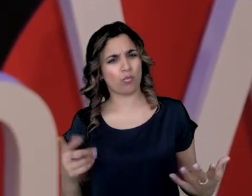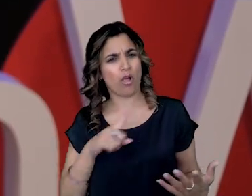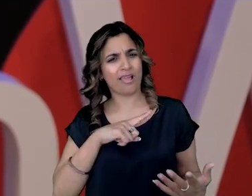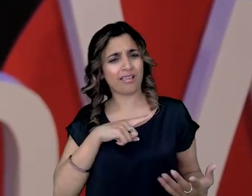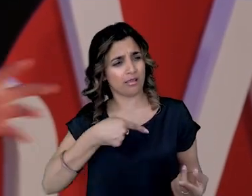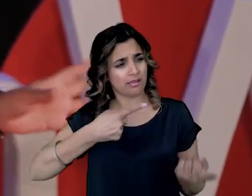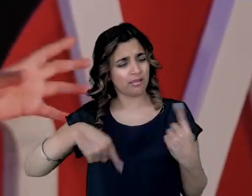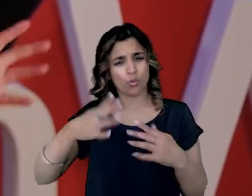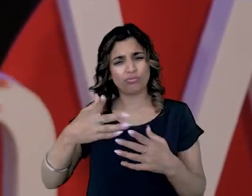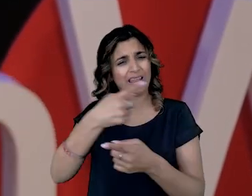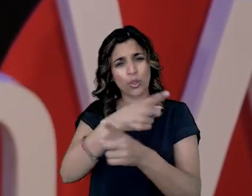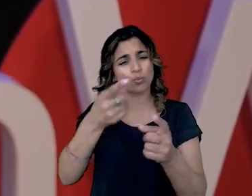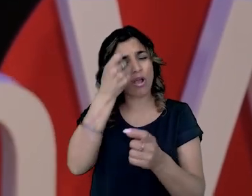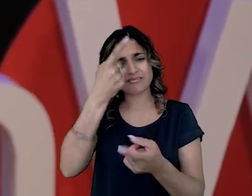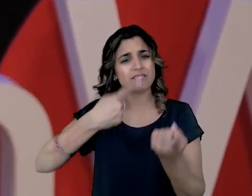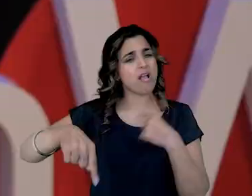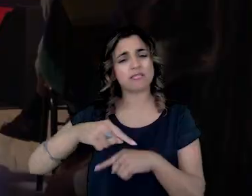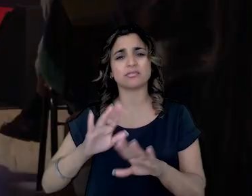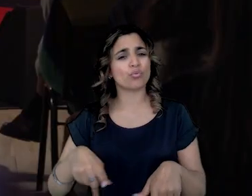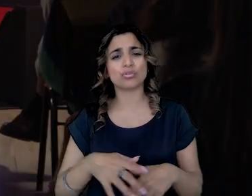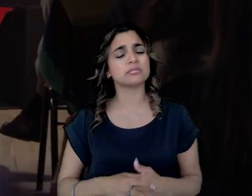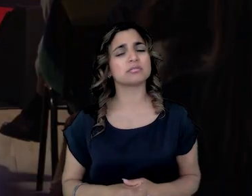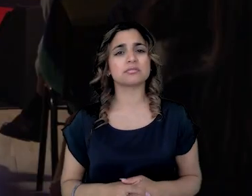people are so misunderstood